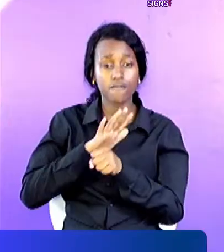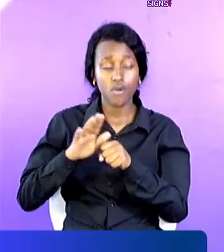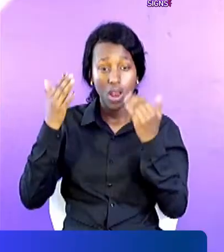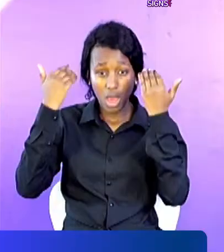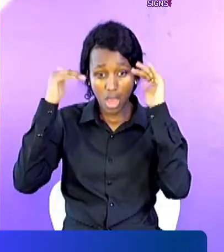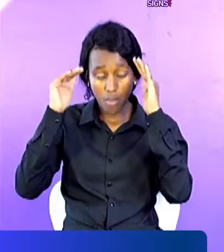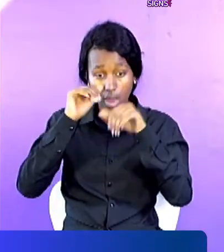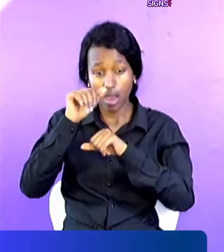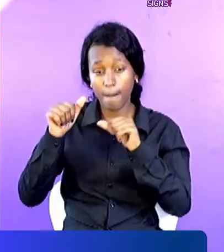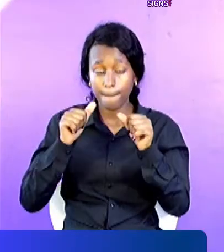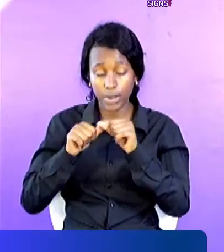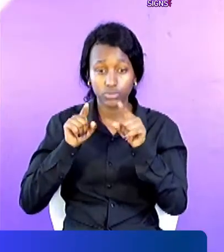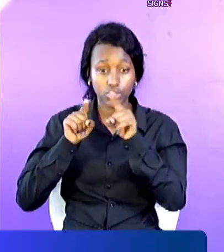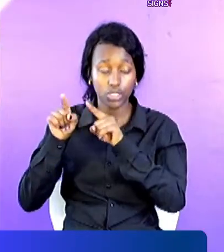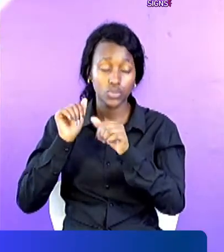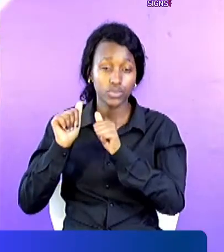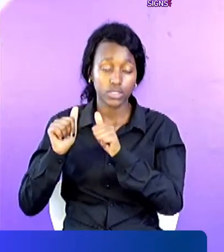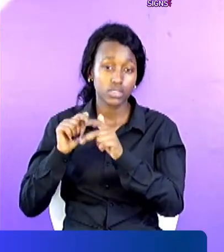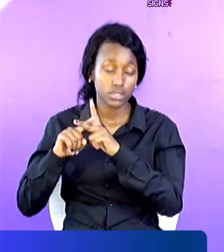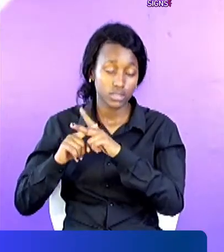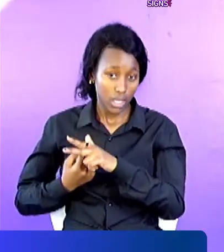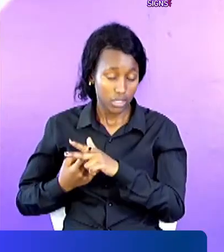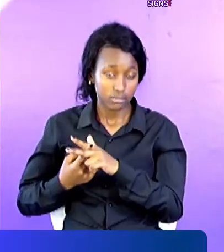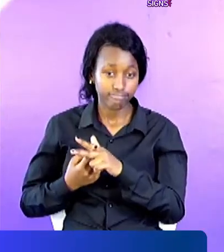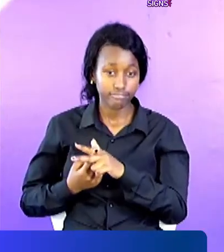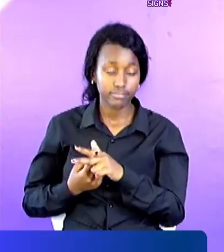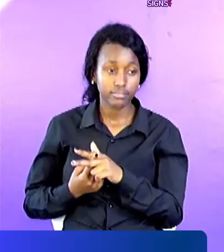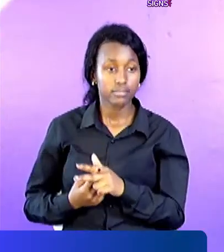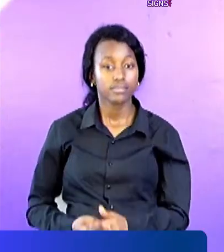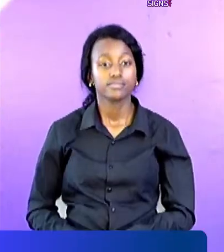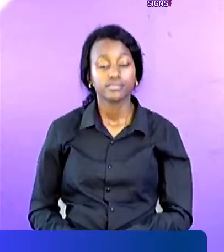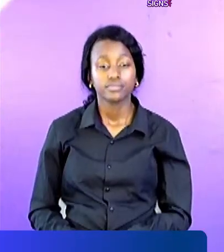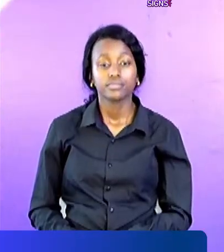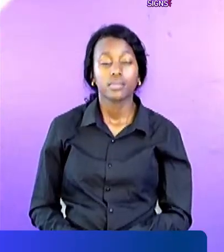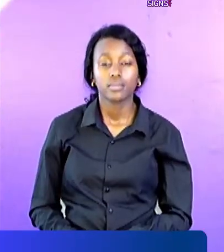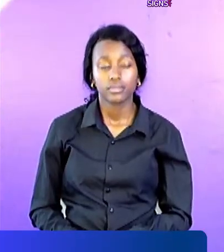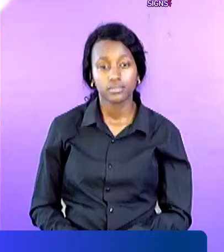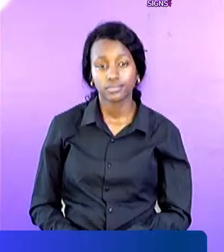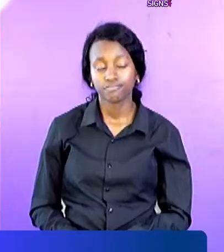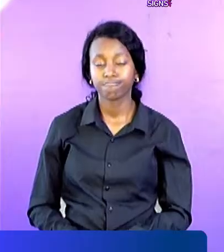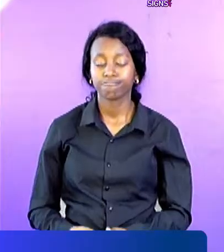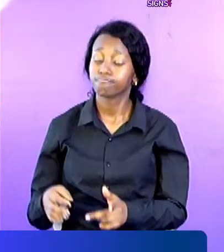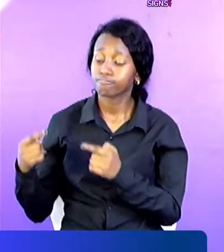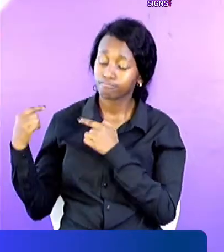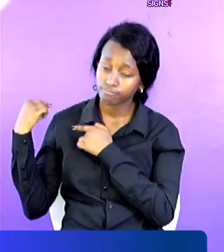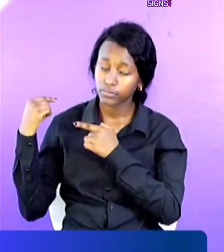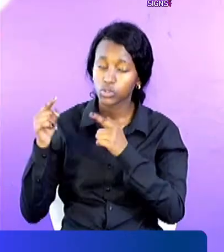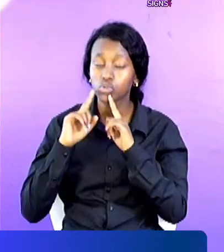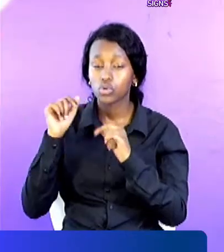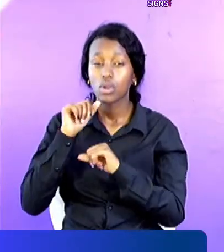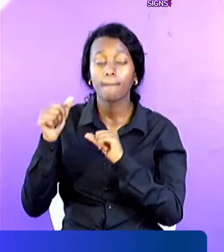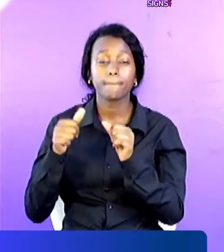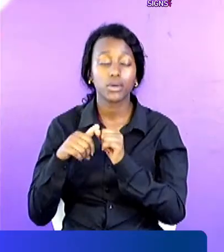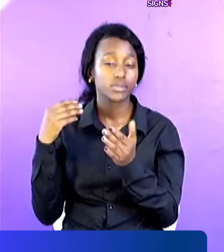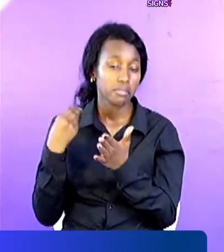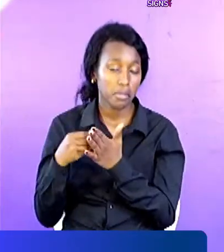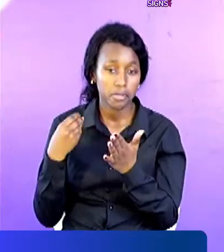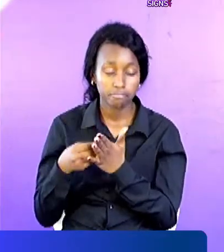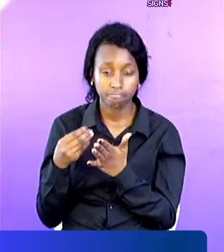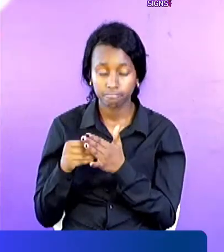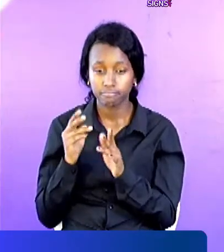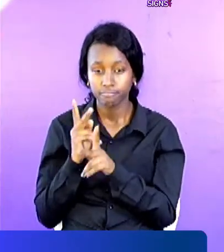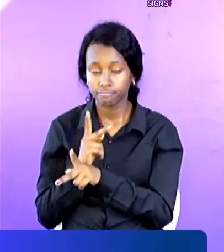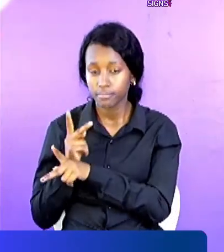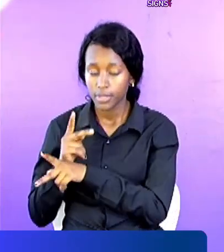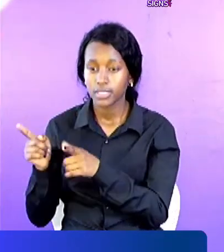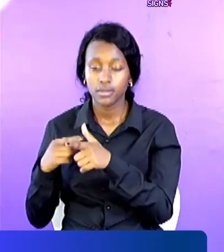we've been walking, because we started with capital preservation. After capital preservation, now we talked about growing that income, taking a little bit